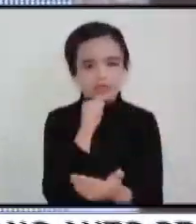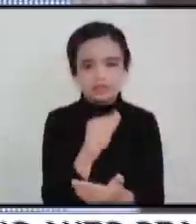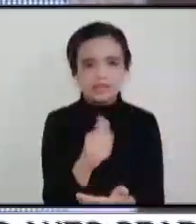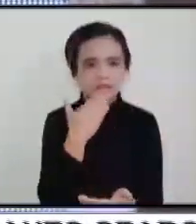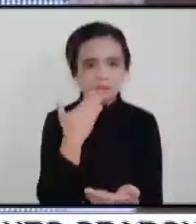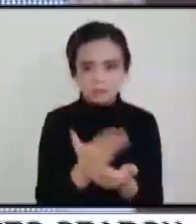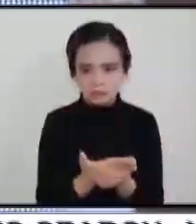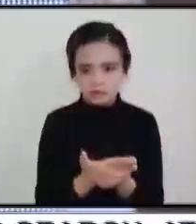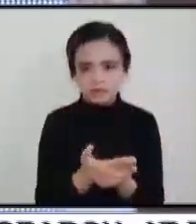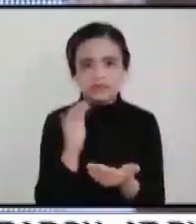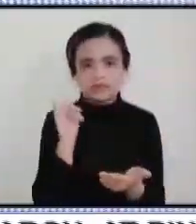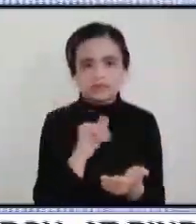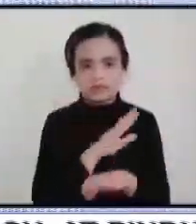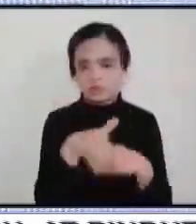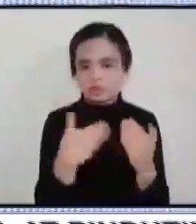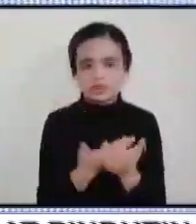stealing that's